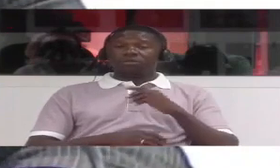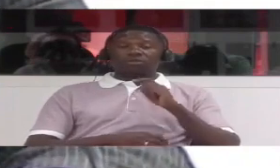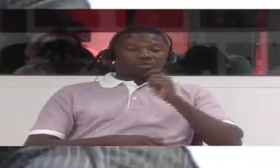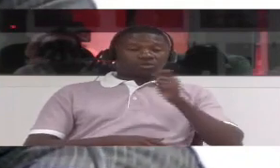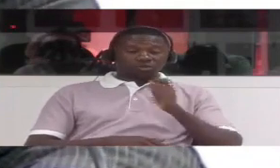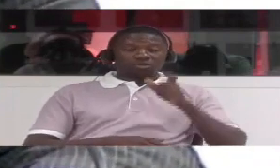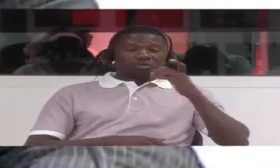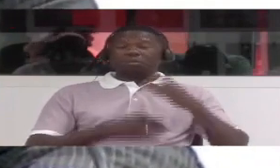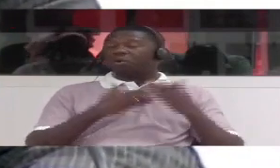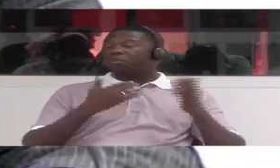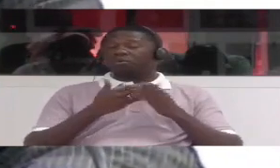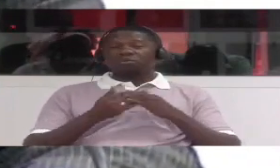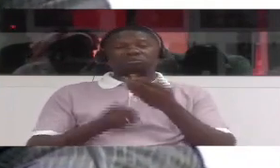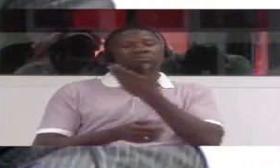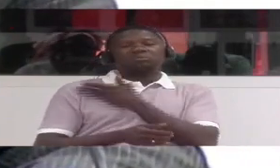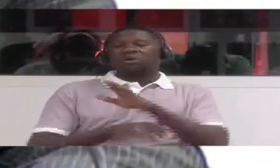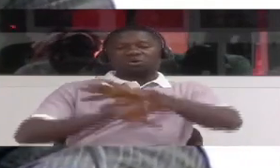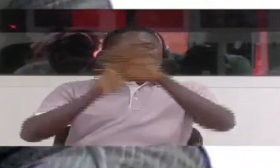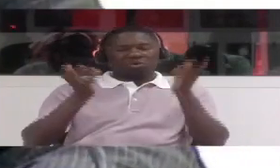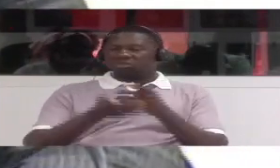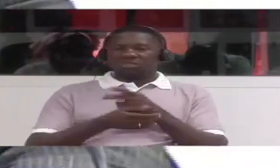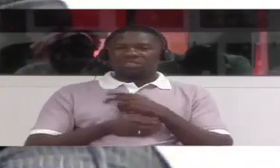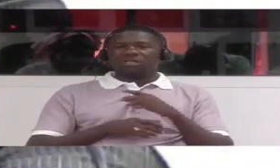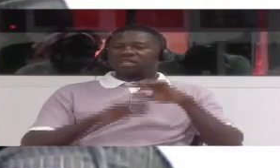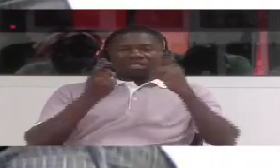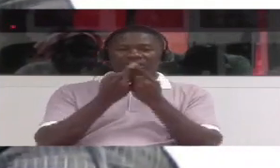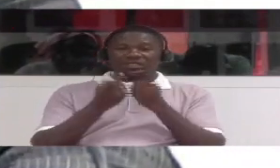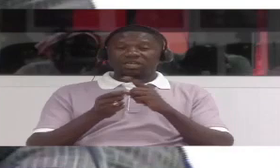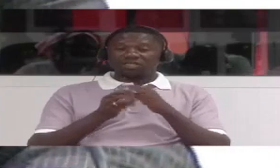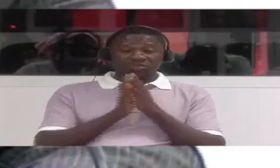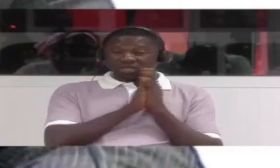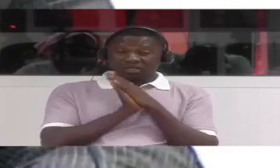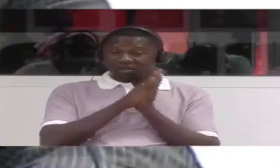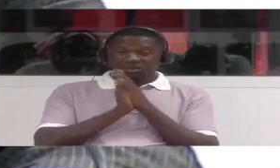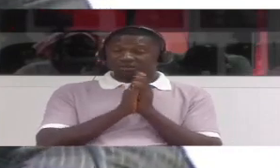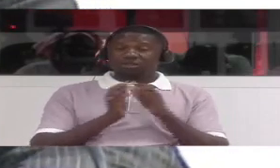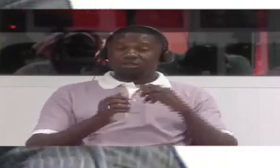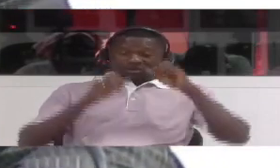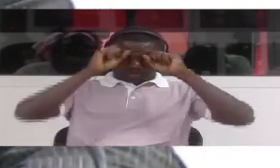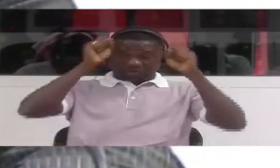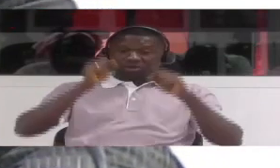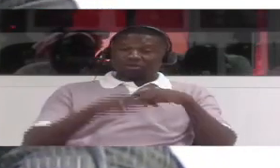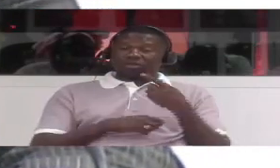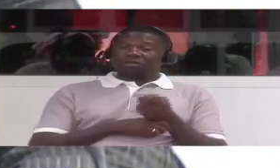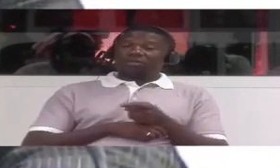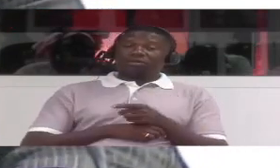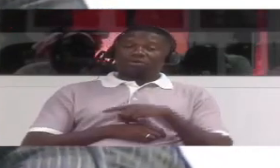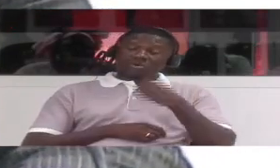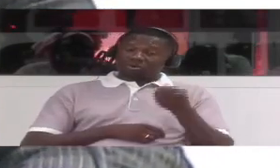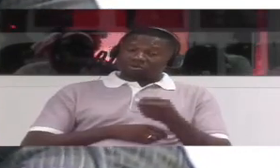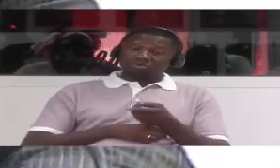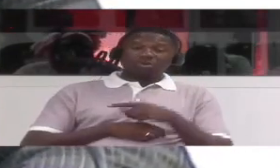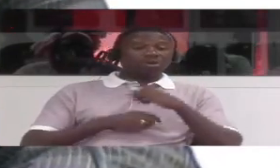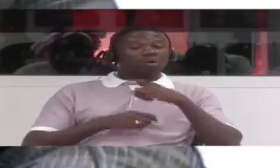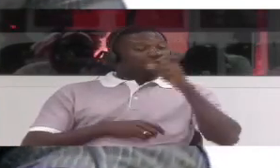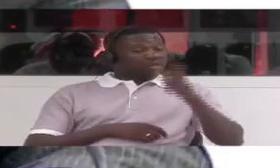nañu binda many journalists they stop lepp lo xamne dafa ngaña nguur gi anything that you know is moy joge ci opposition wala mu joge ci lenen wala kep ko xamne